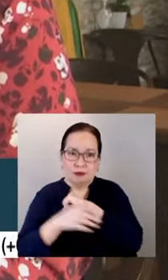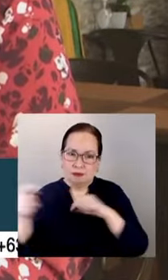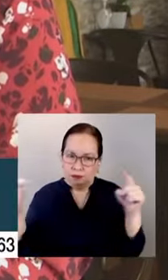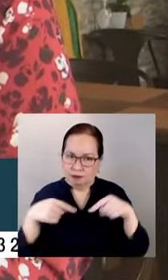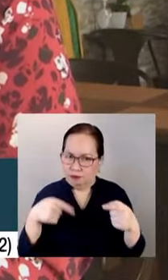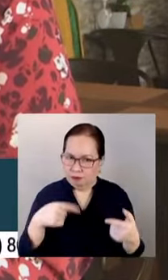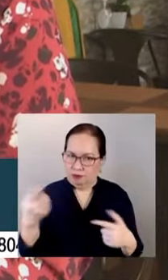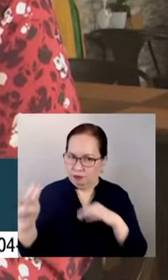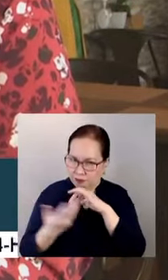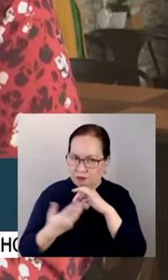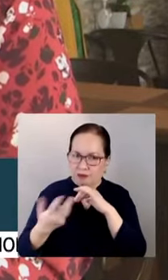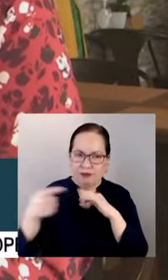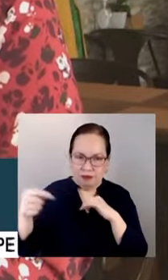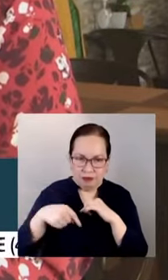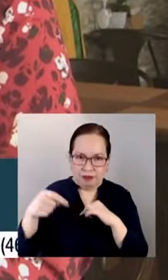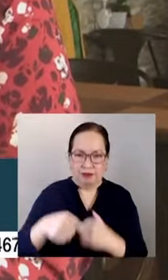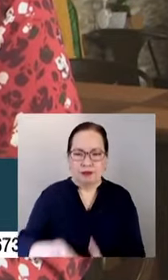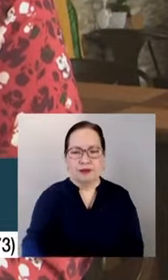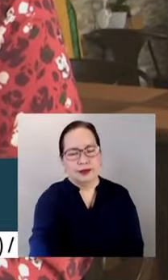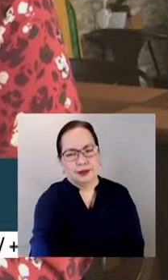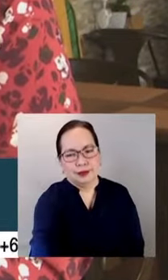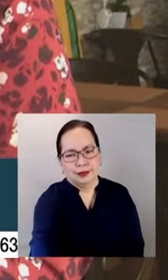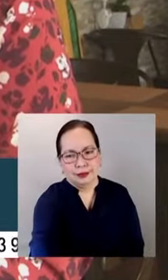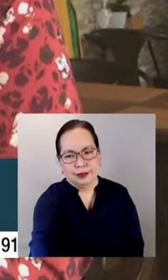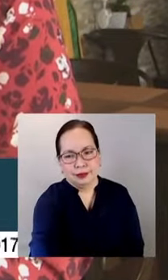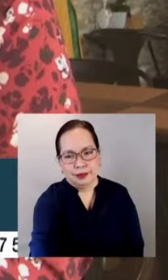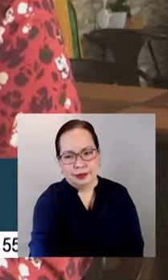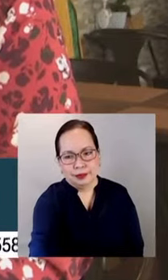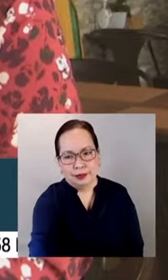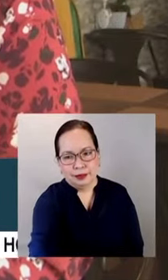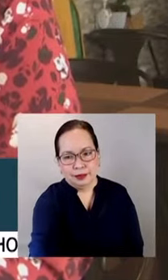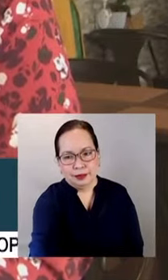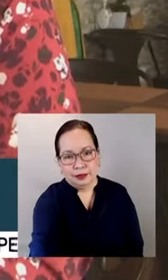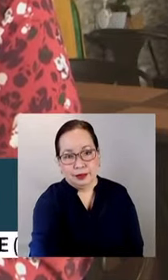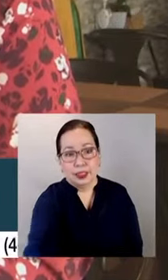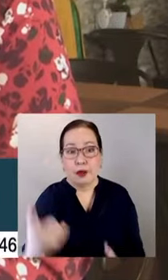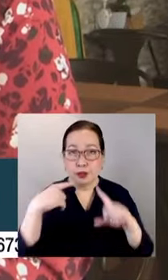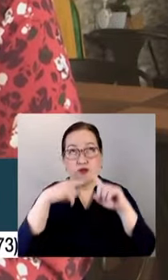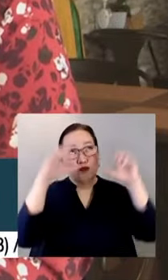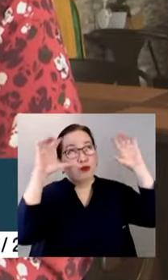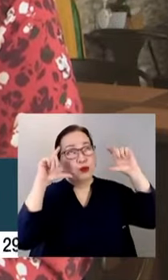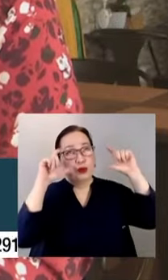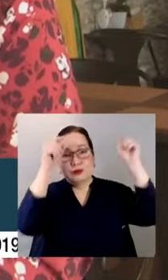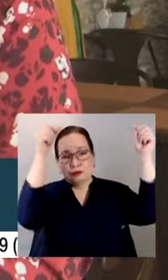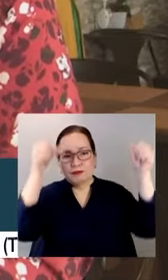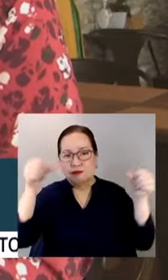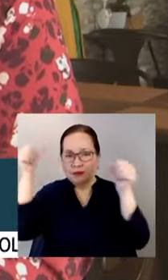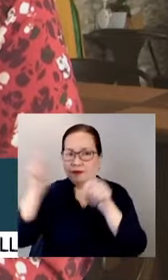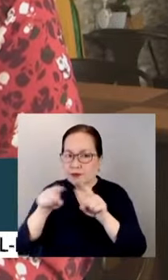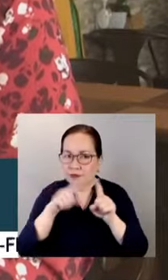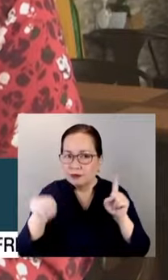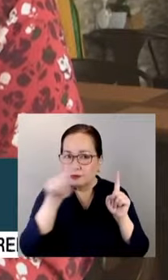and tried their love. And also I put the photos I put into the Google. And the